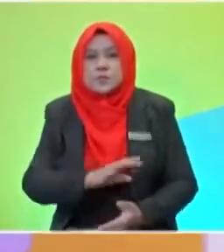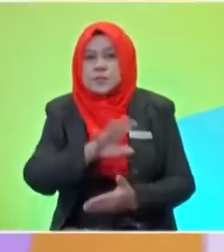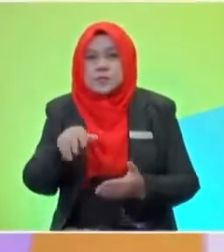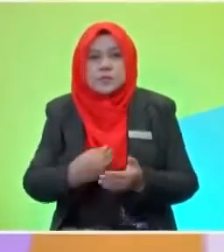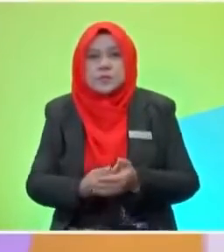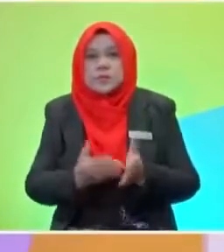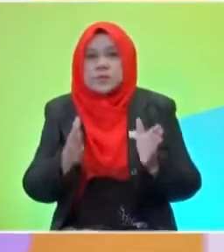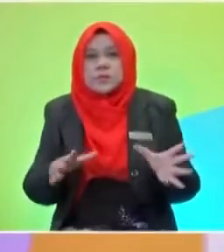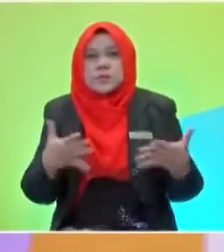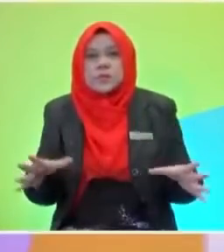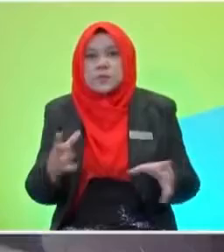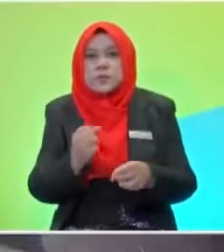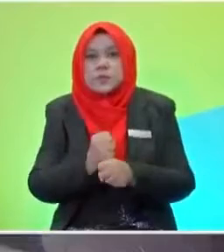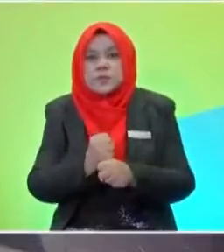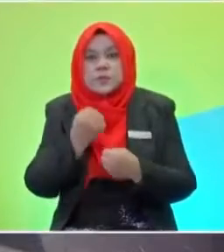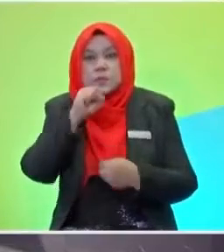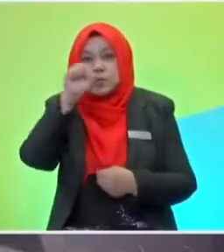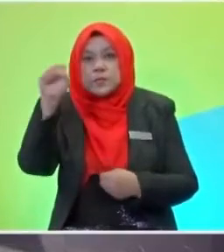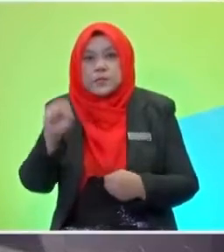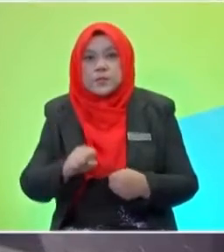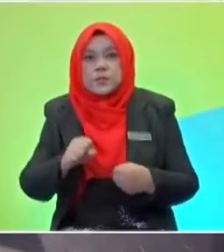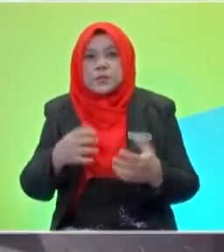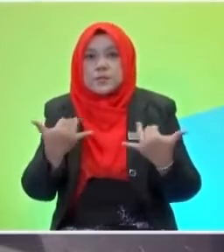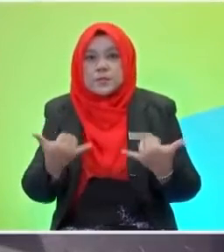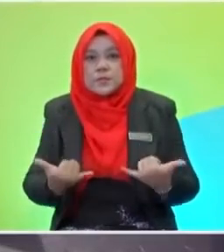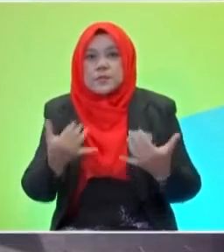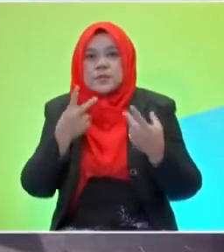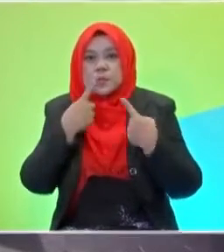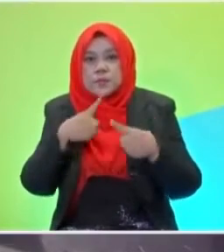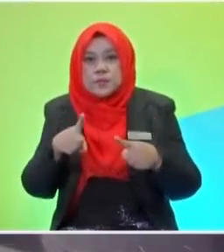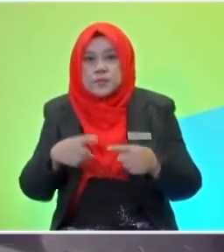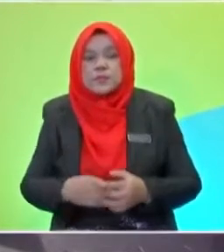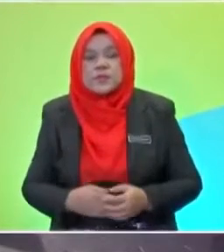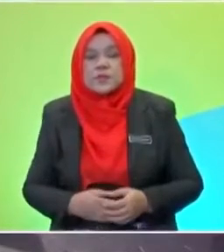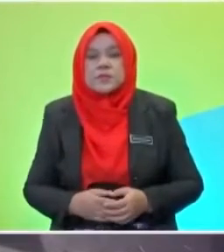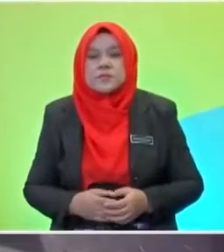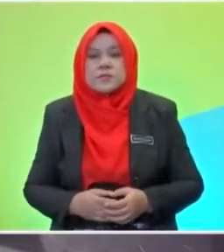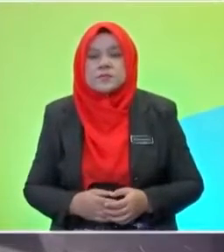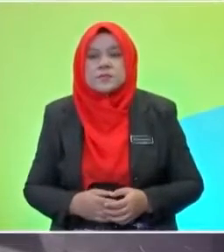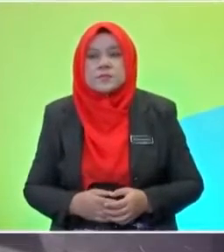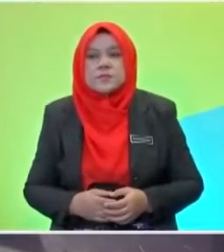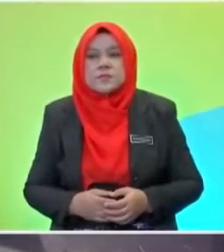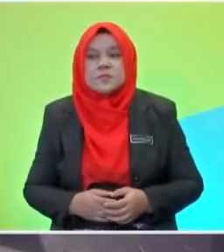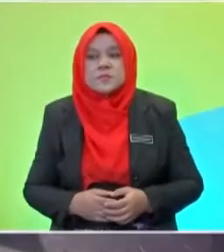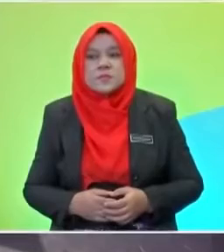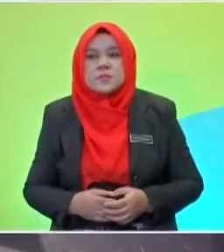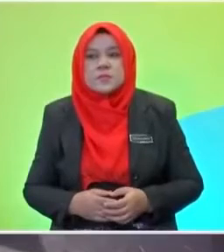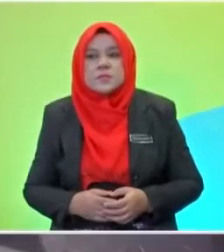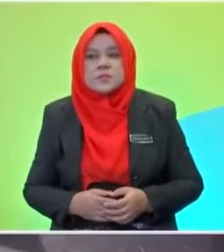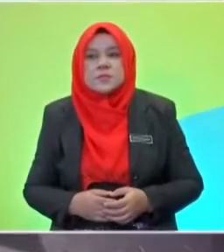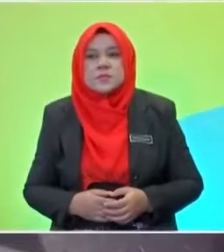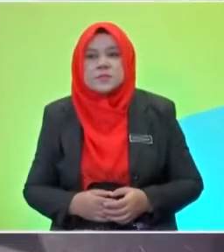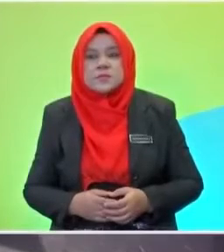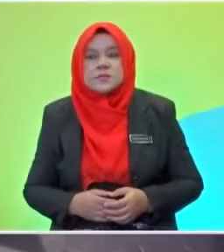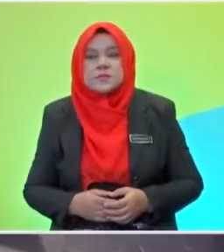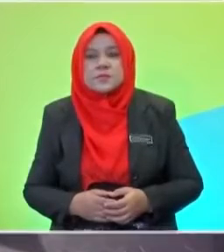got their questions. Let's check their answers. So what do you say? All should right, we check can, our can. First? Who, Manoj first, right? Okay,